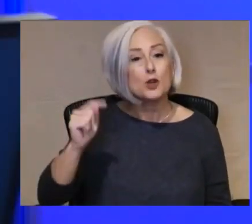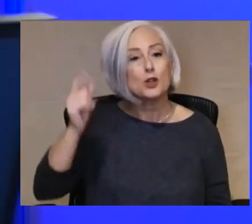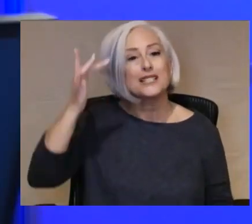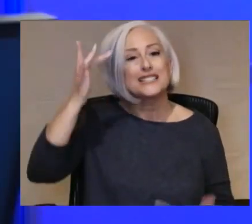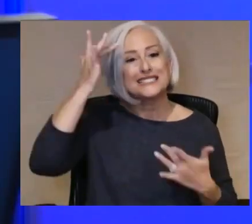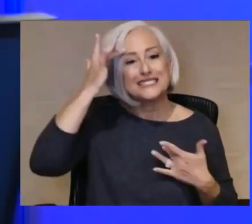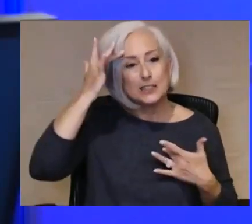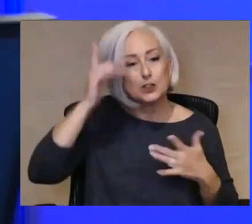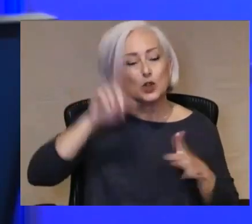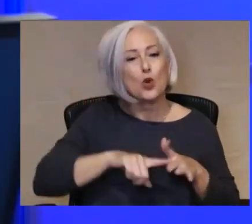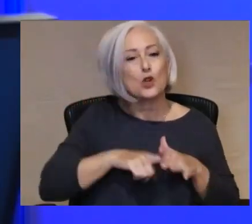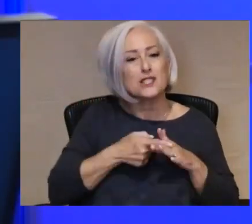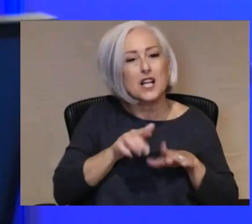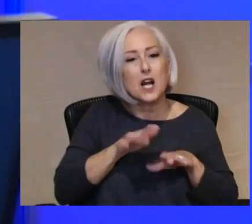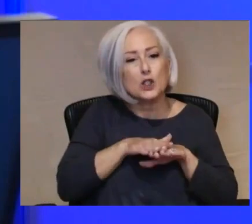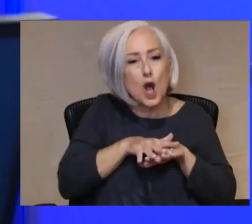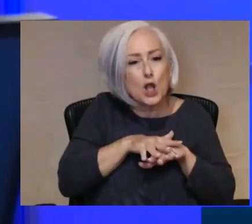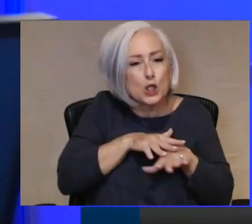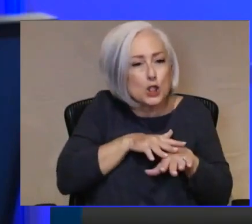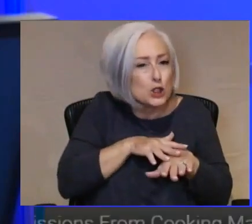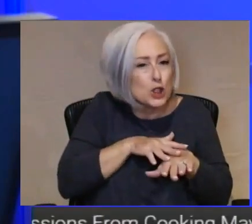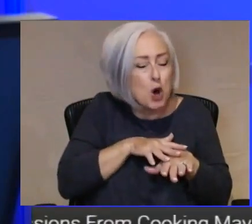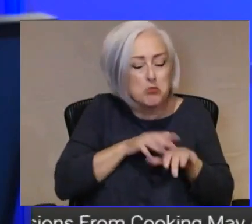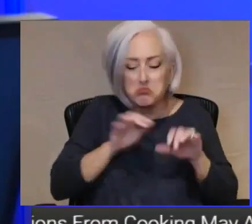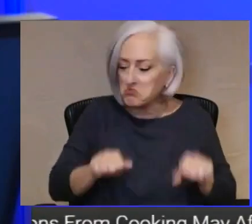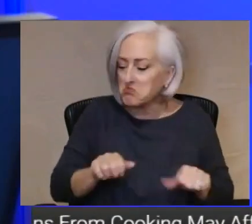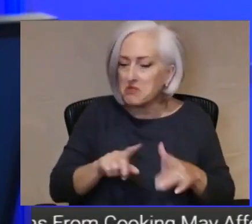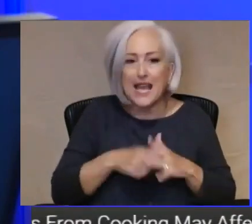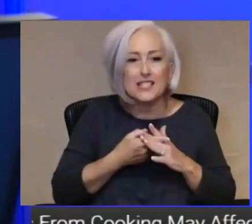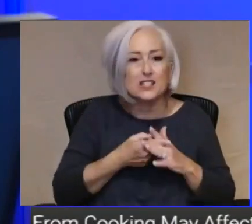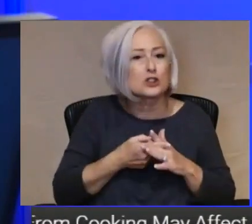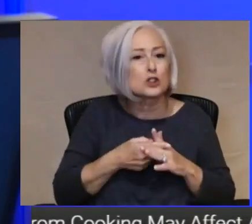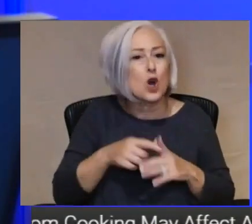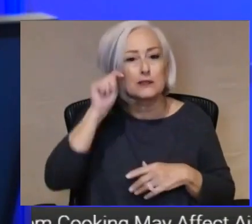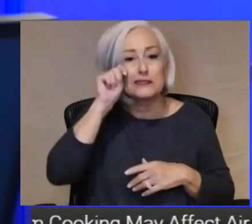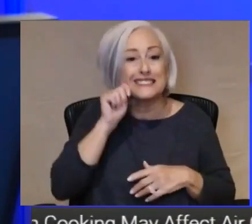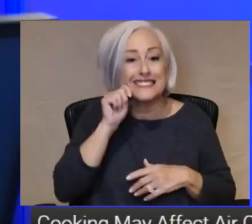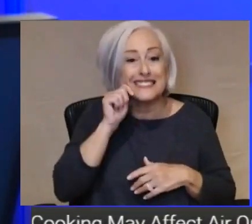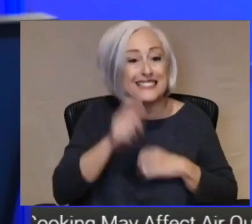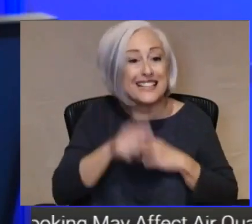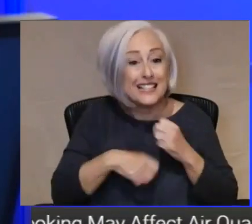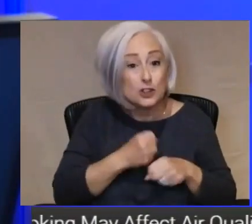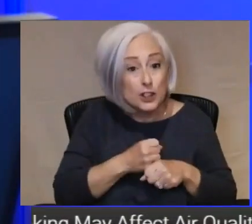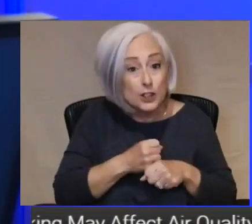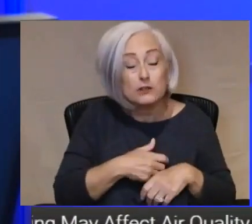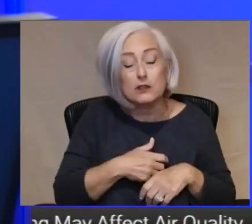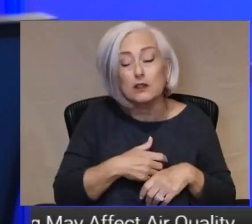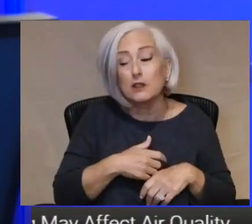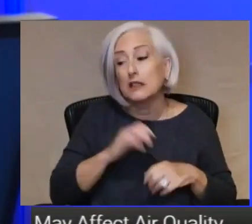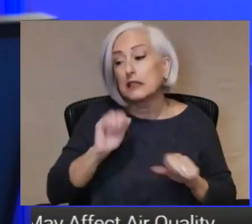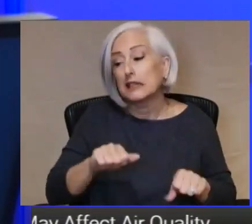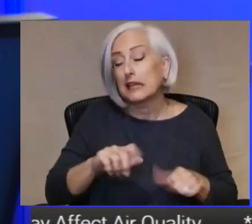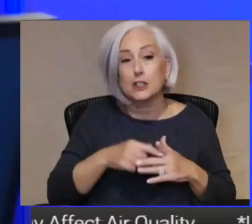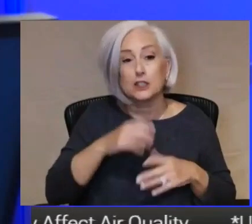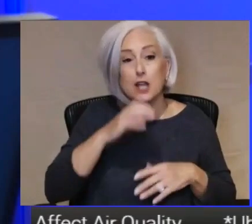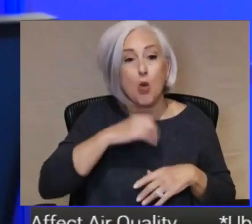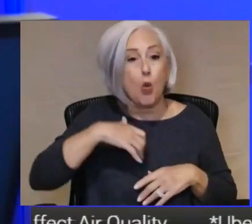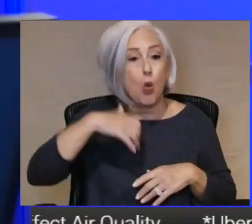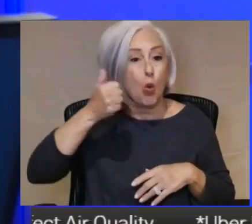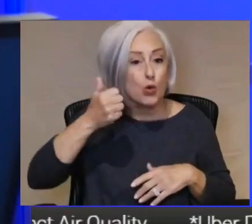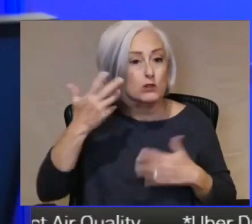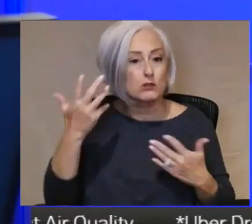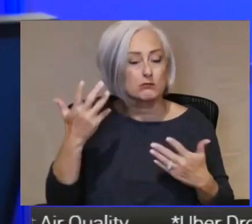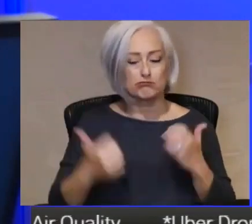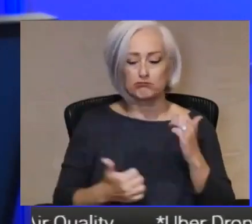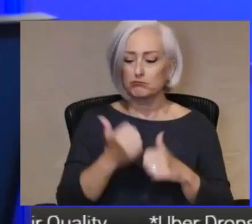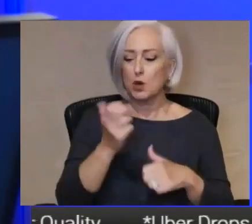slowly. It can start as young as a teenager. It can start as you get older. Most of the people with essential tremor